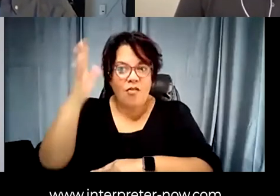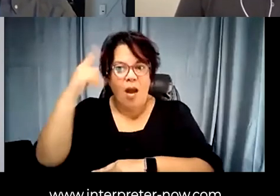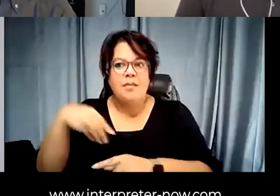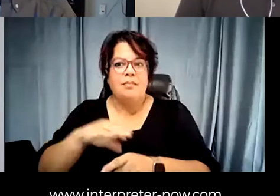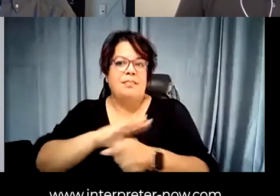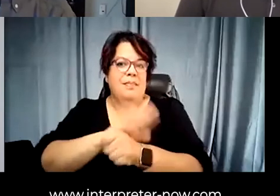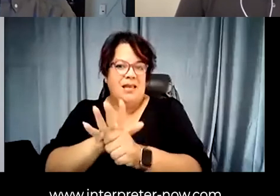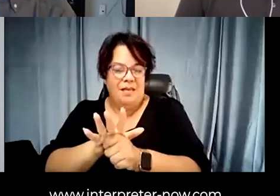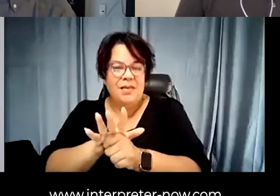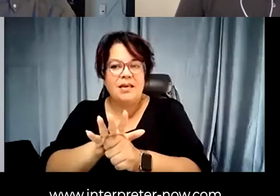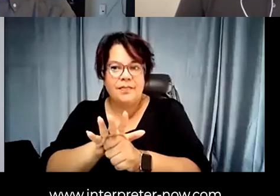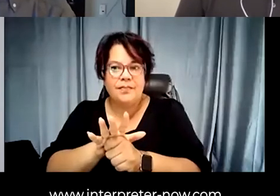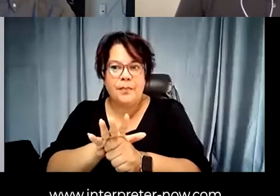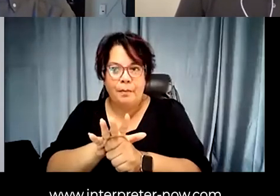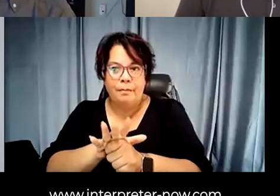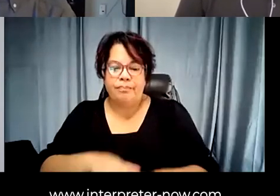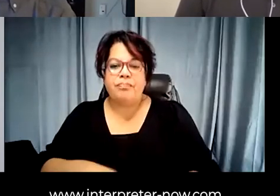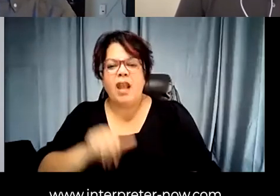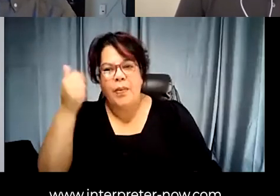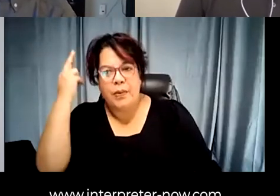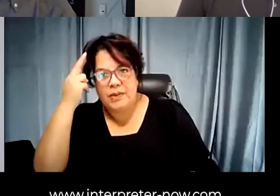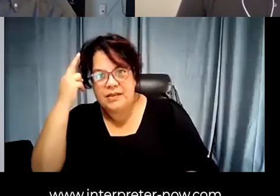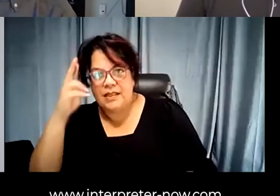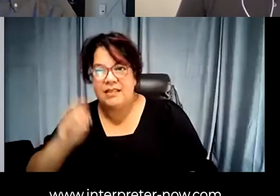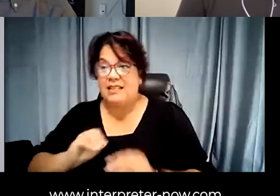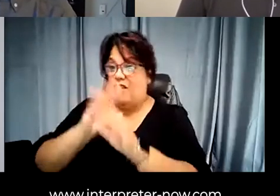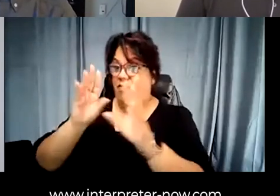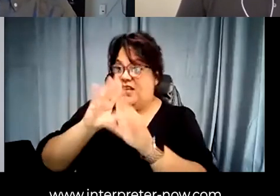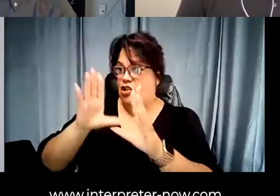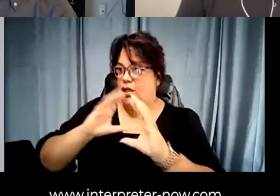fluke. Another big one is clarification and community.